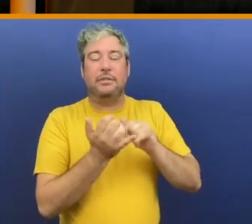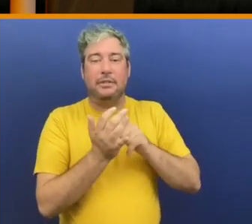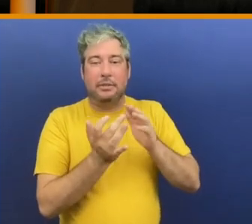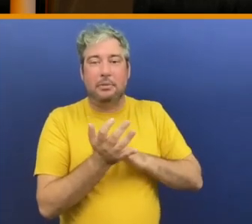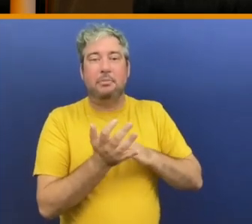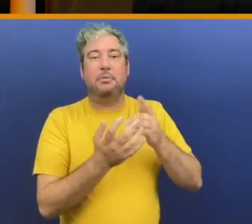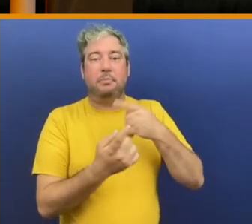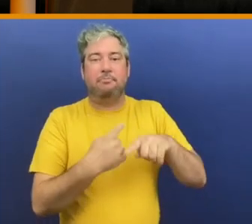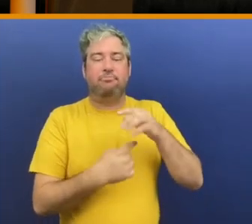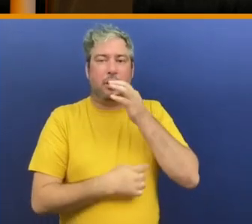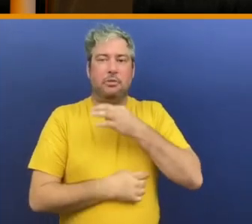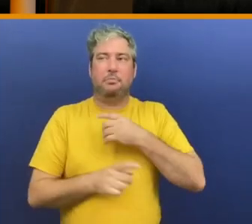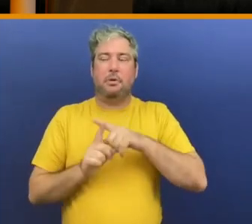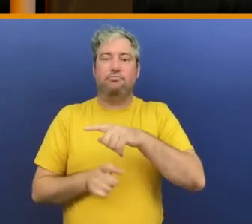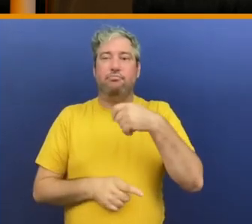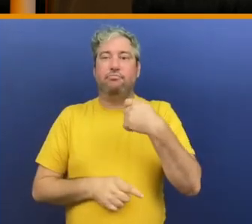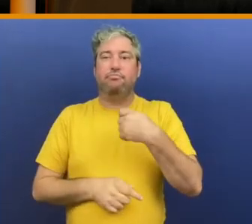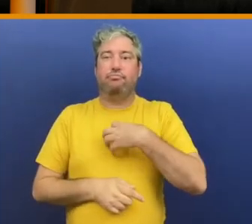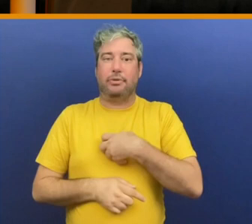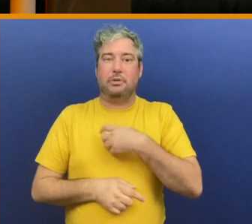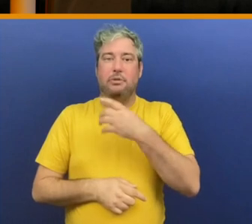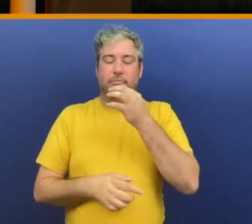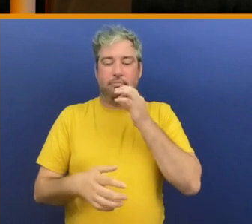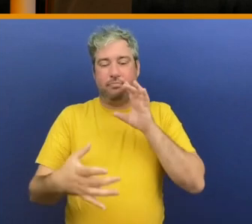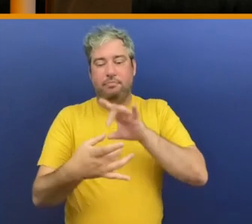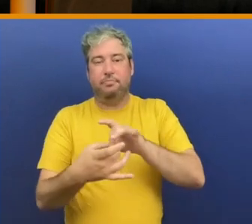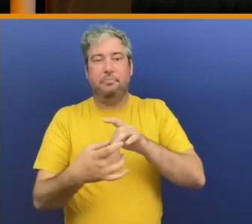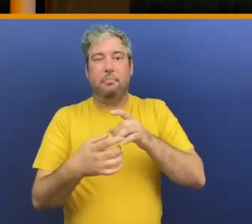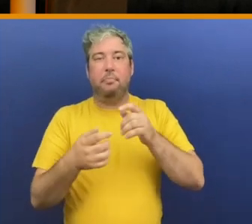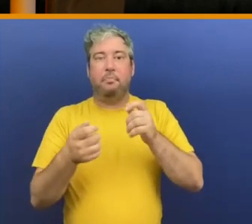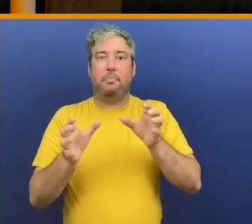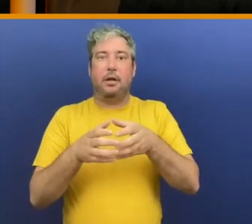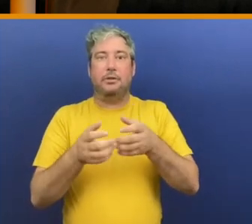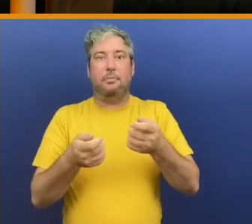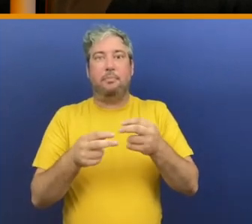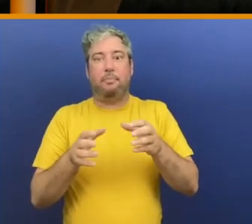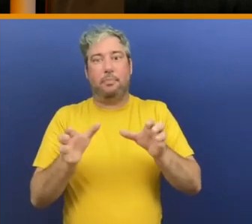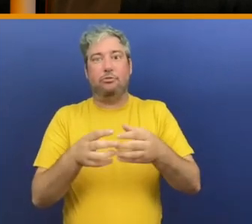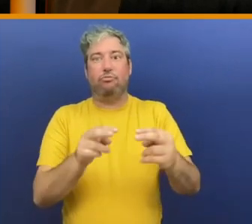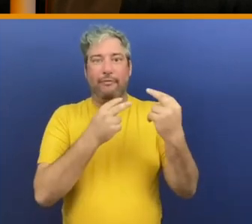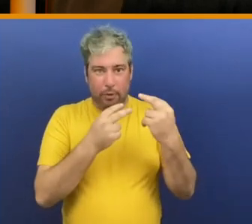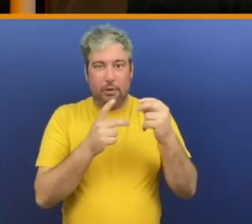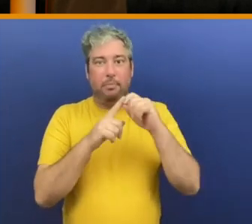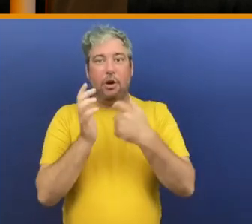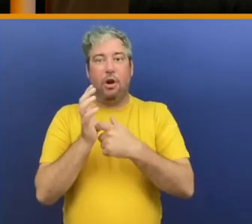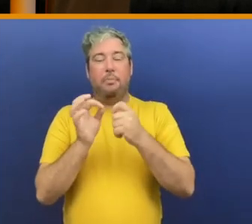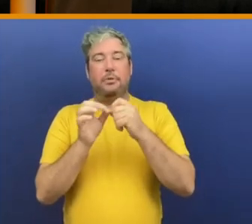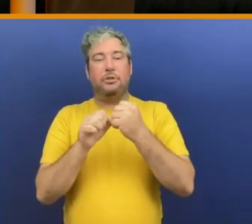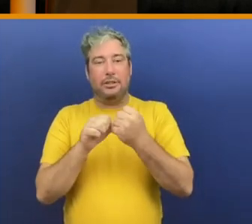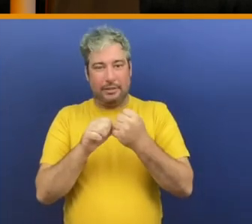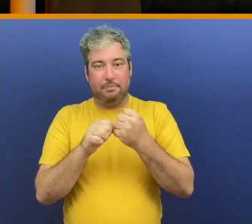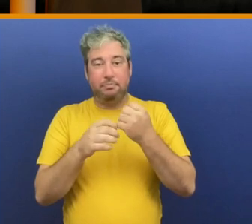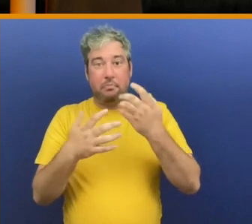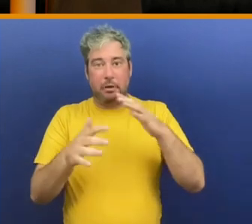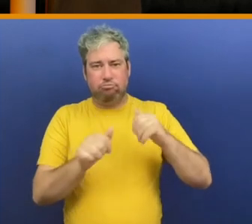ably assisted and supported by Jack Coulson. My thanks to them for their time, commitment, willingness to consult